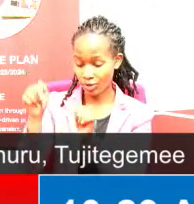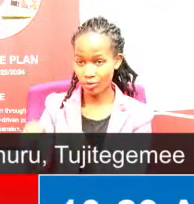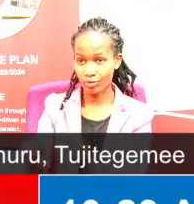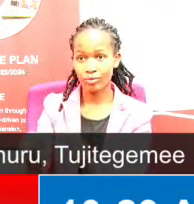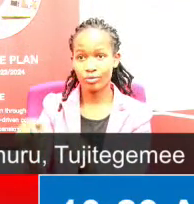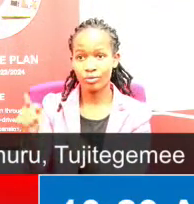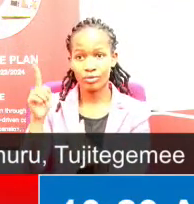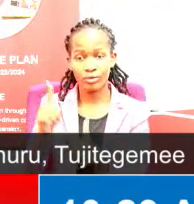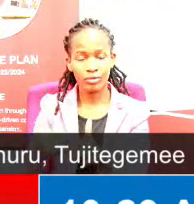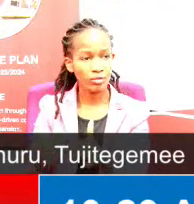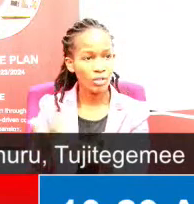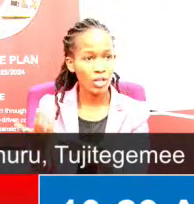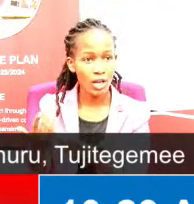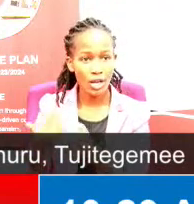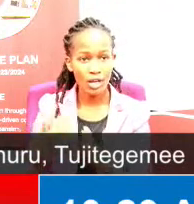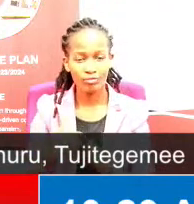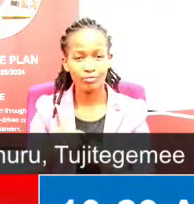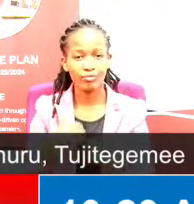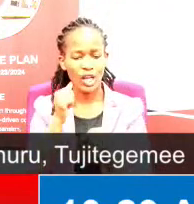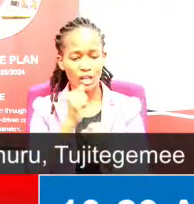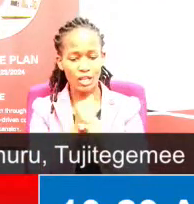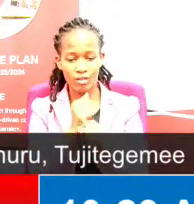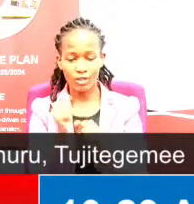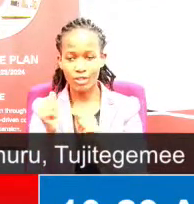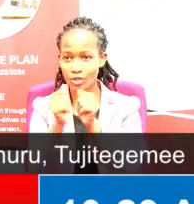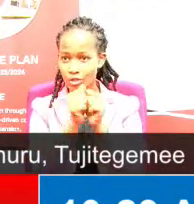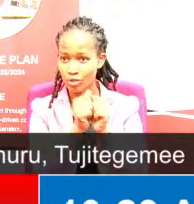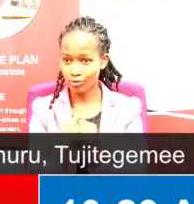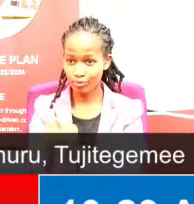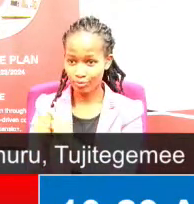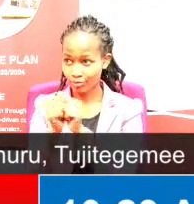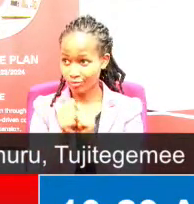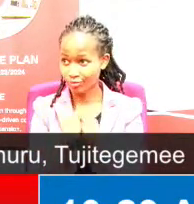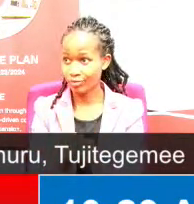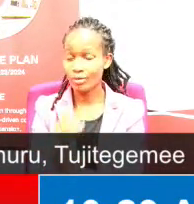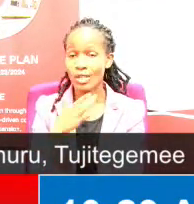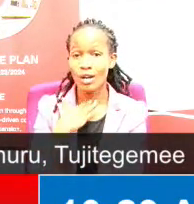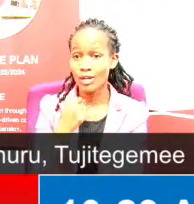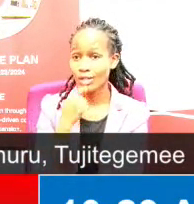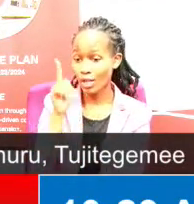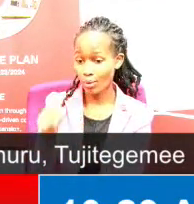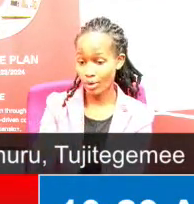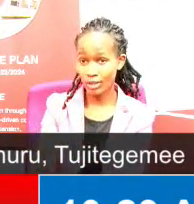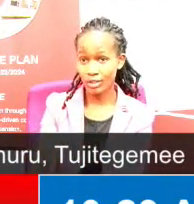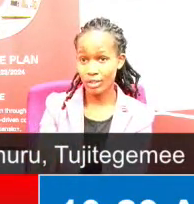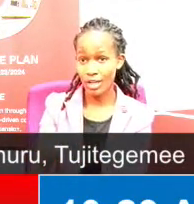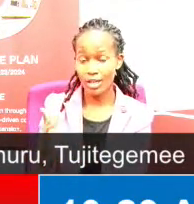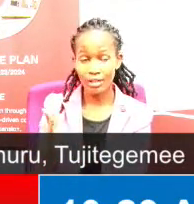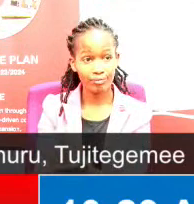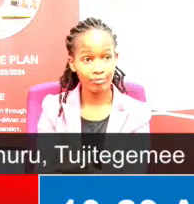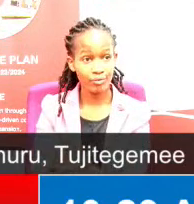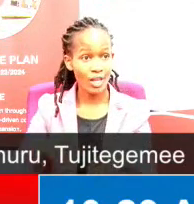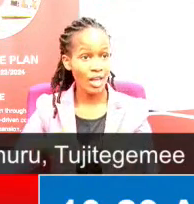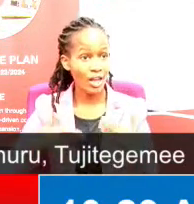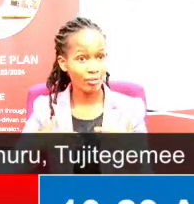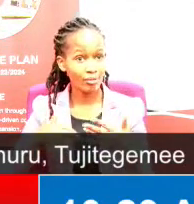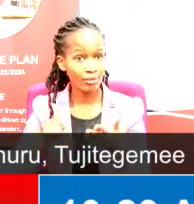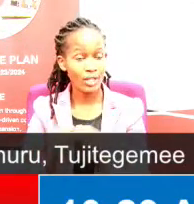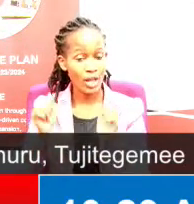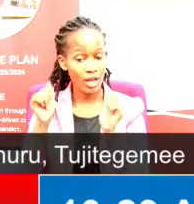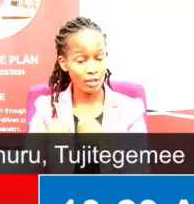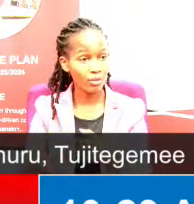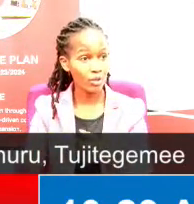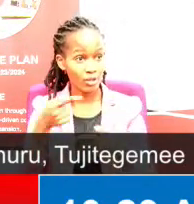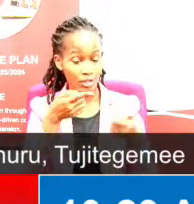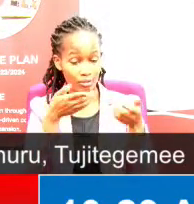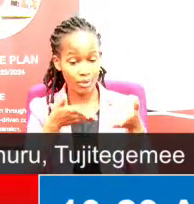a crystallization of the effort that we did together. So I just want to say that we are grateful that you are able to make it